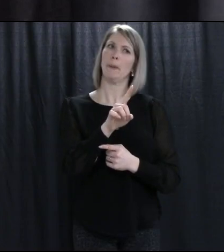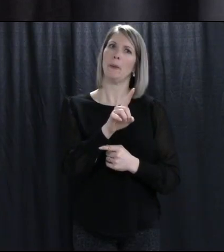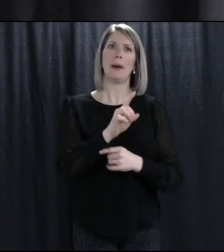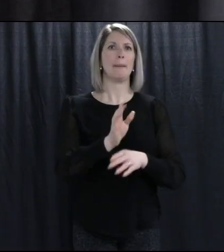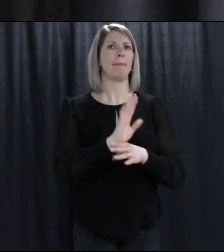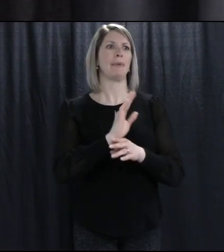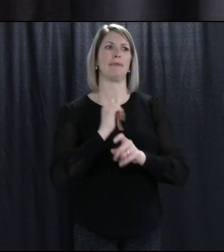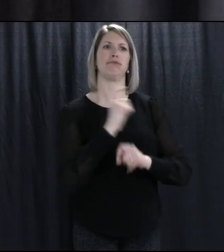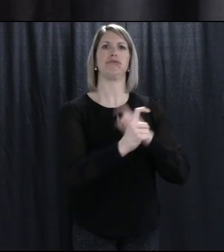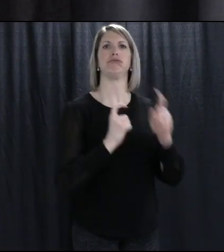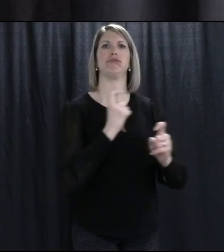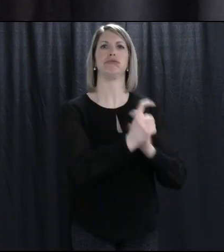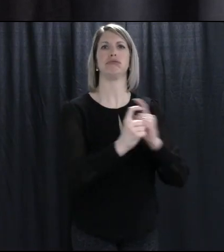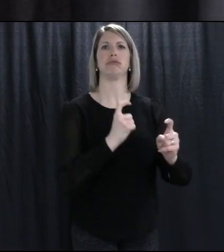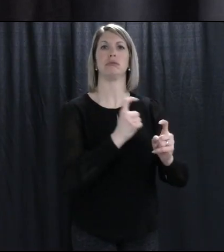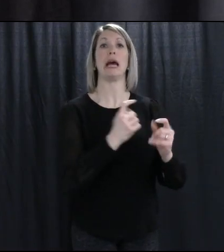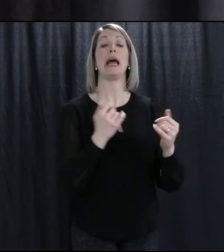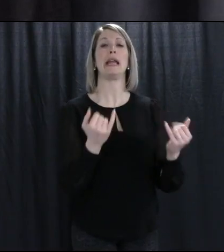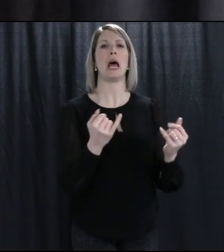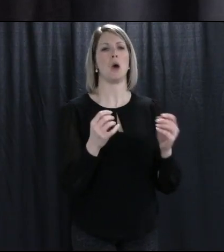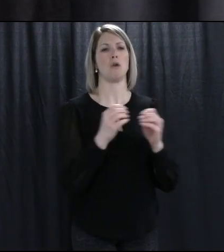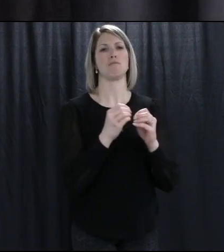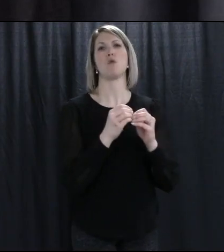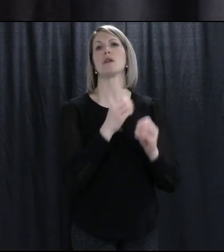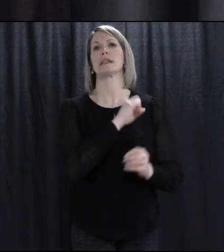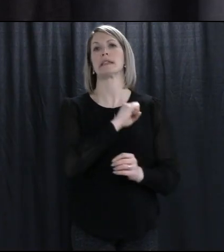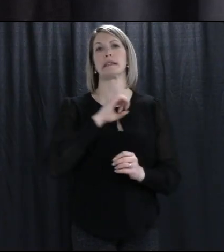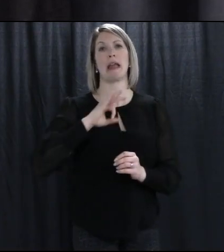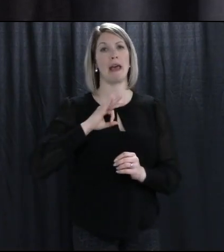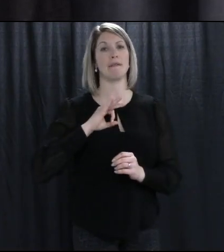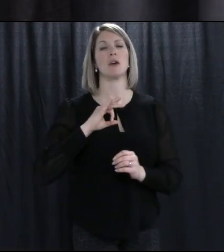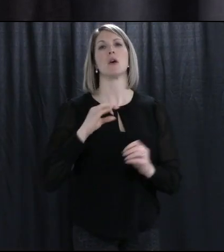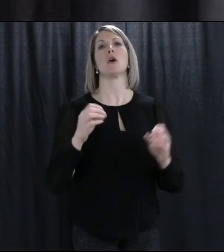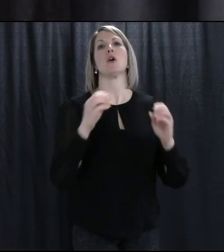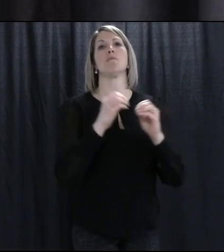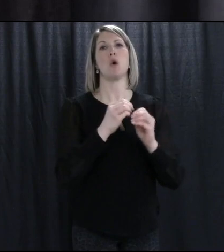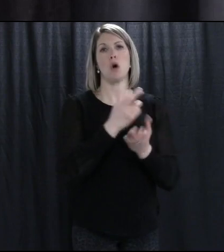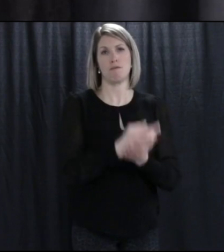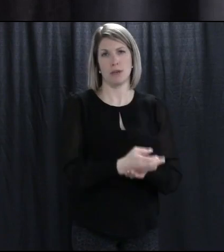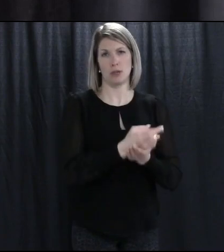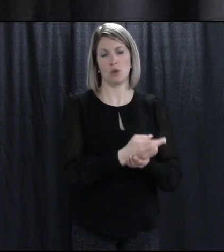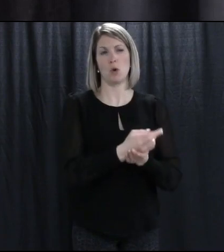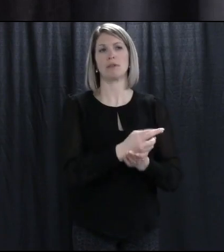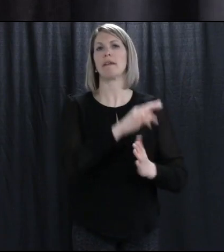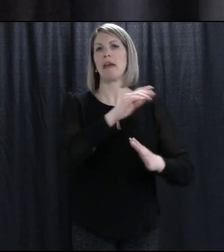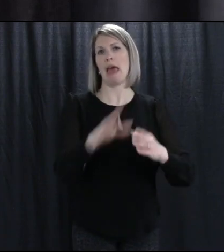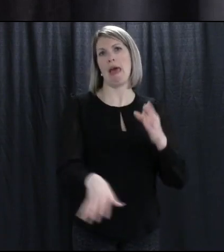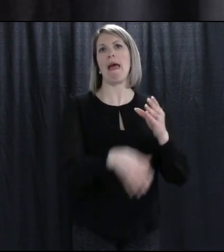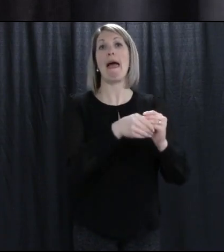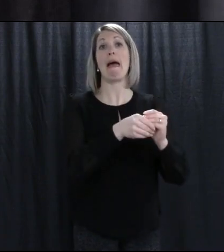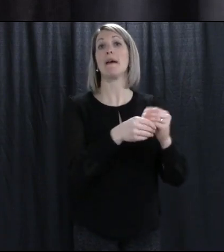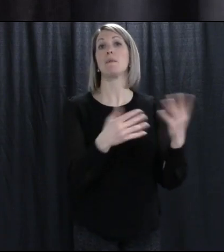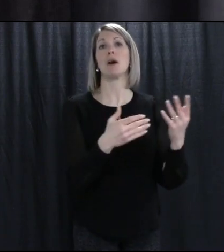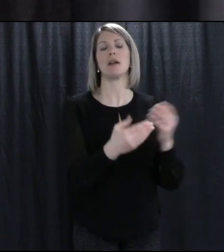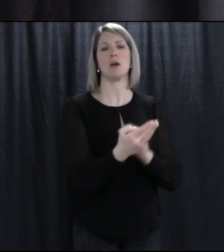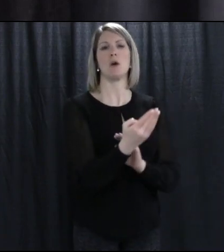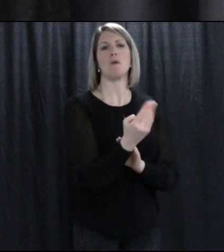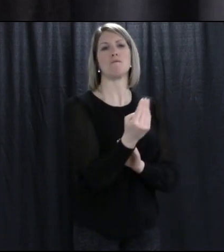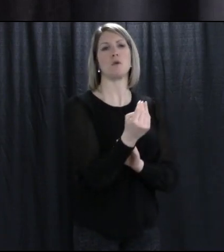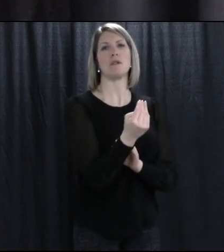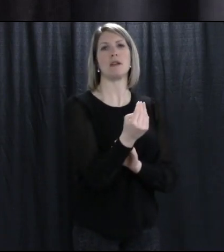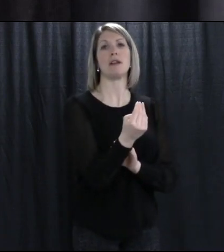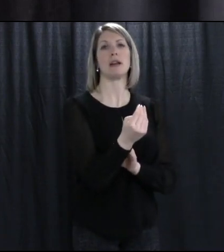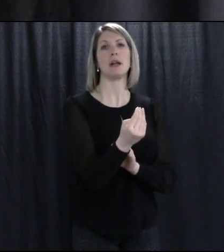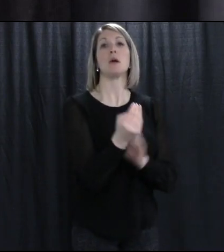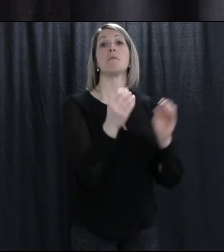by the next 36 hours, we will have another tranche of 14 new RNs available